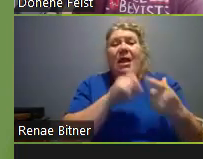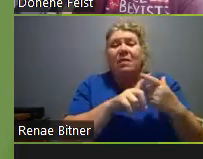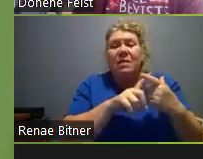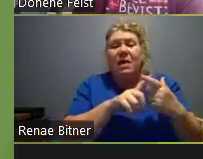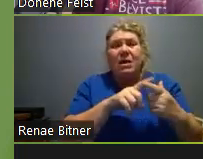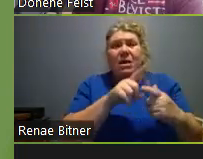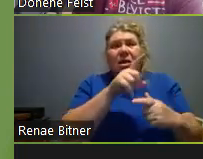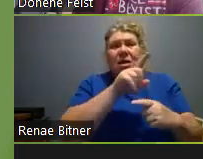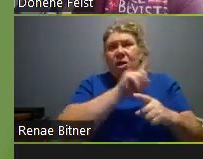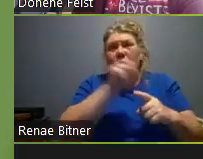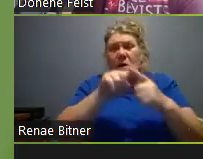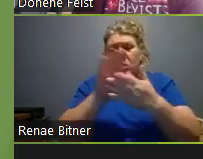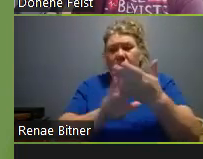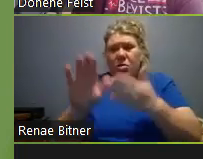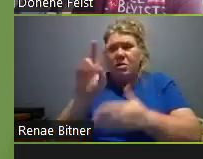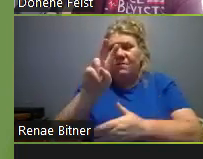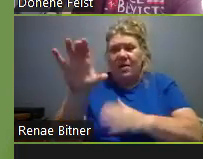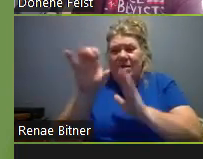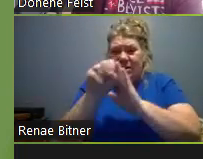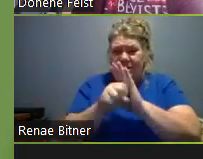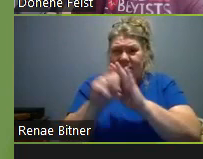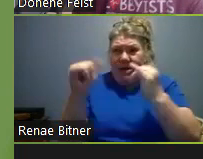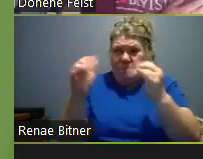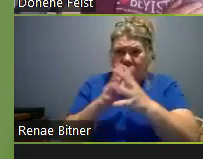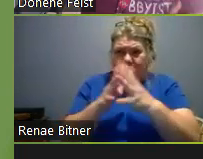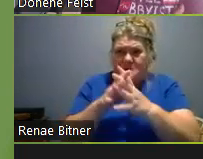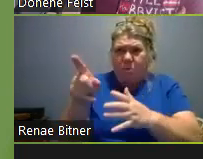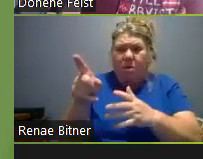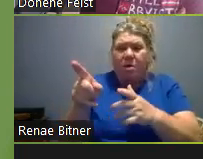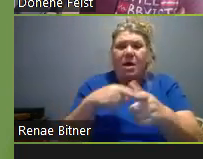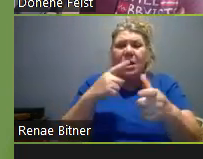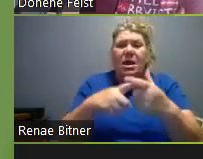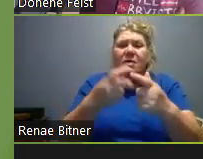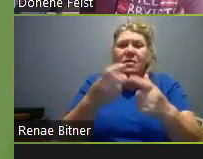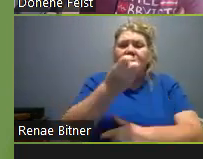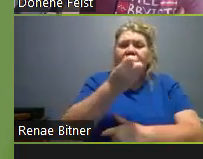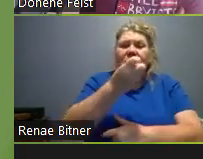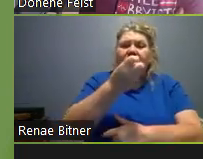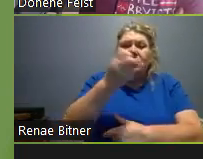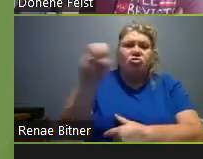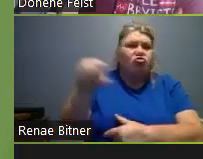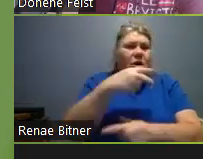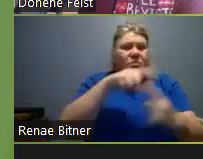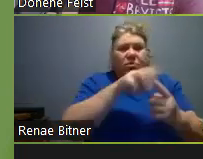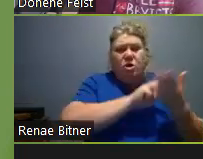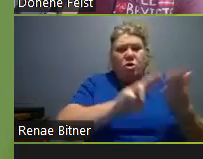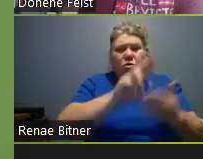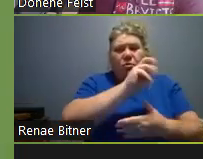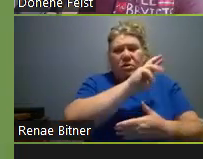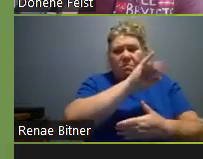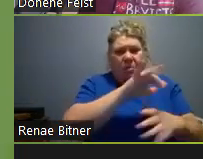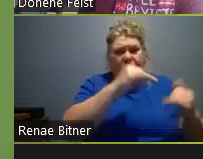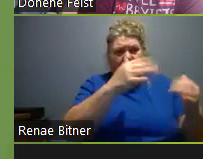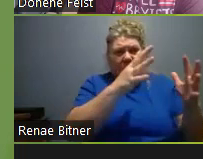to Valley City State to play football there. And then he transferred over to the University of Mary, and he did play football there, but he got his